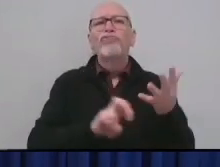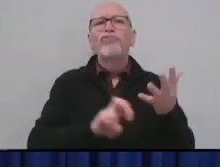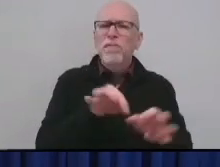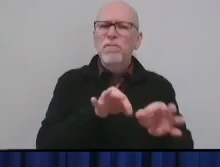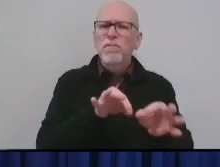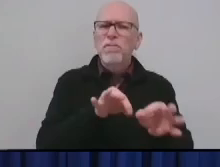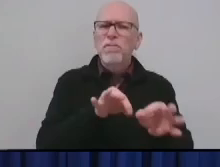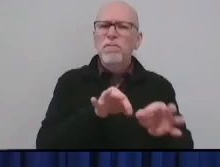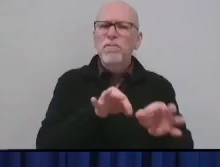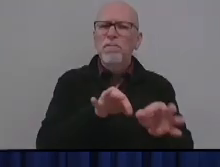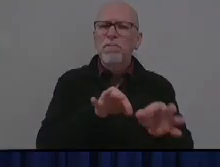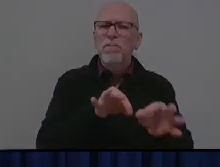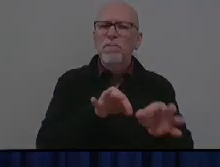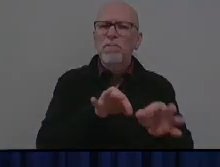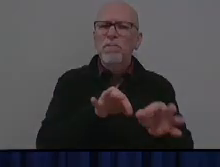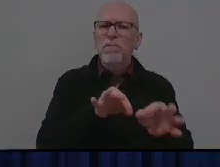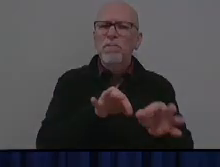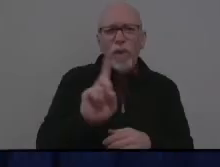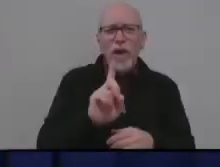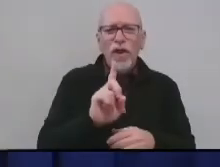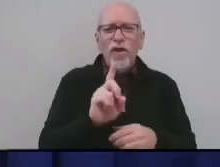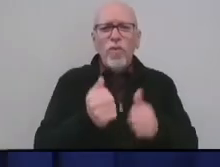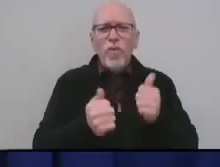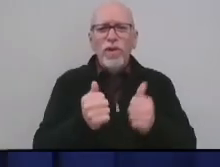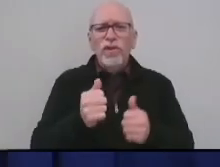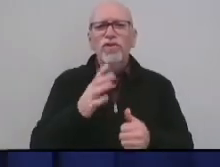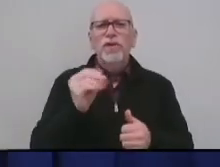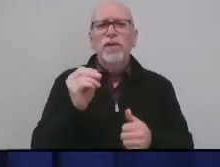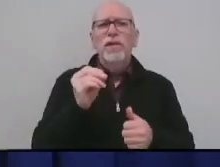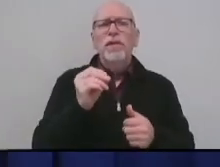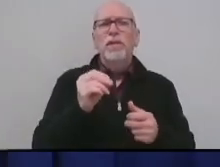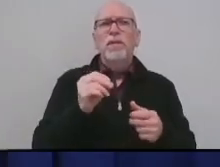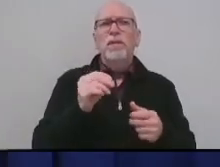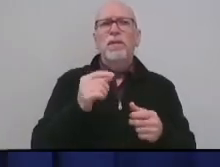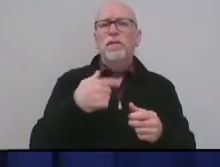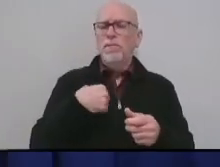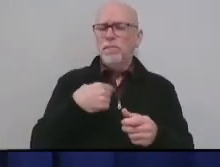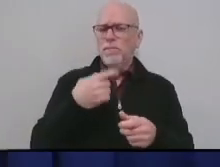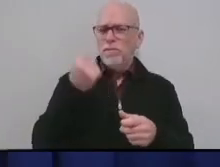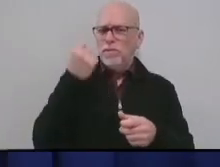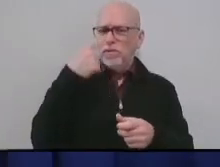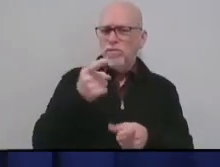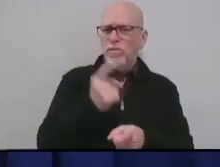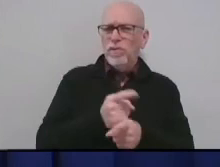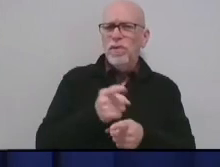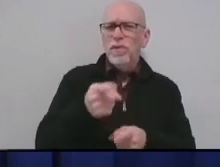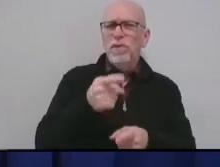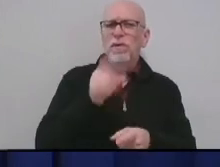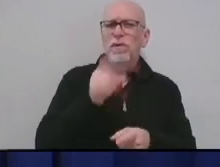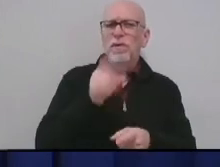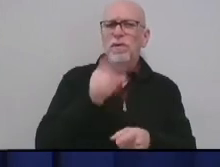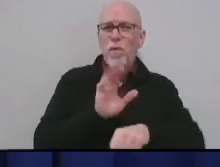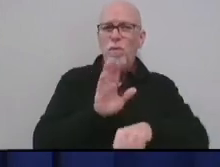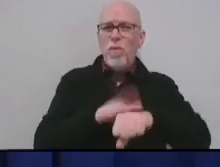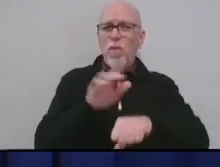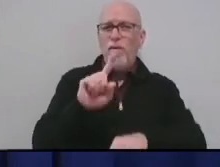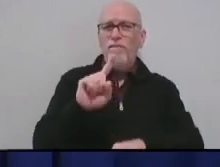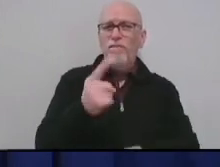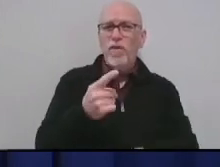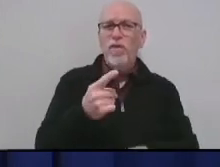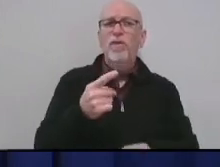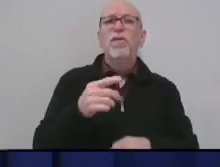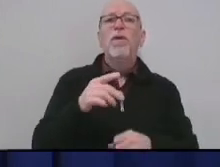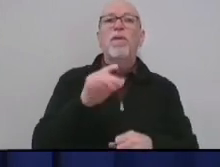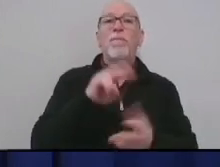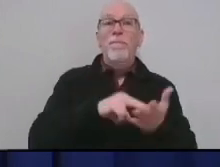many clinics, doing this correctly, that they get a warning first, and then these are clinics that have persisted